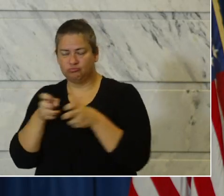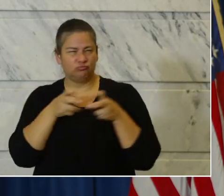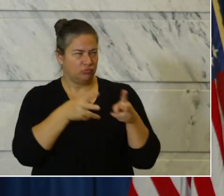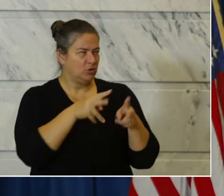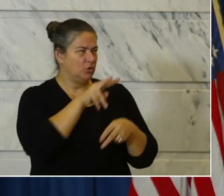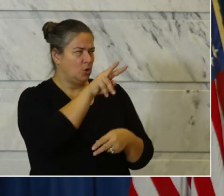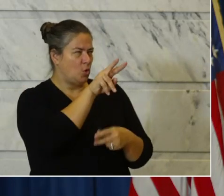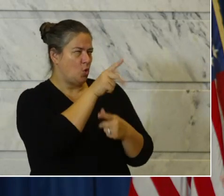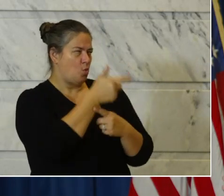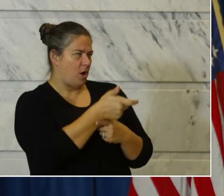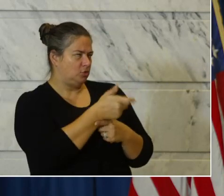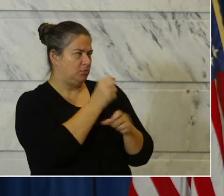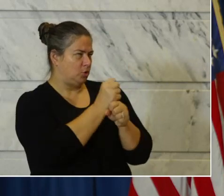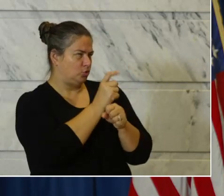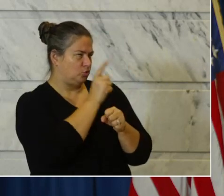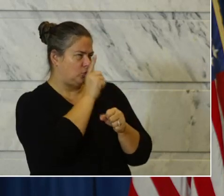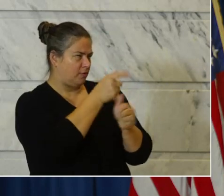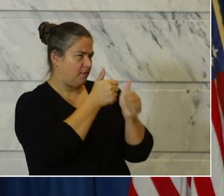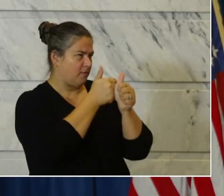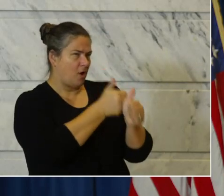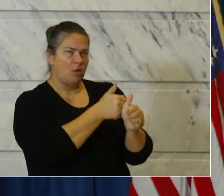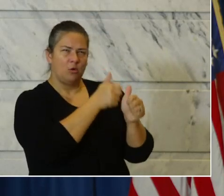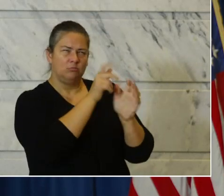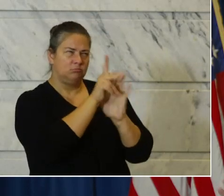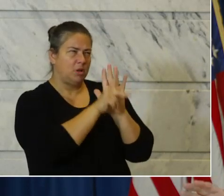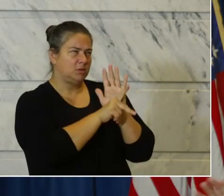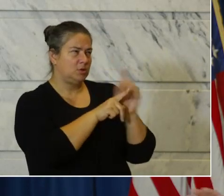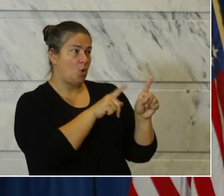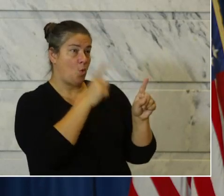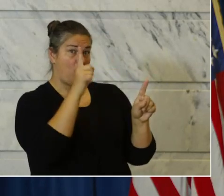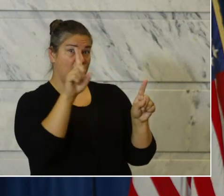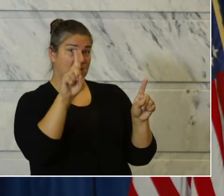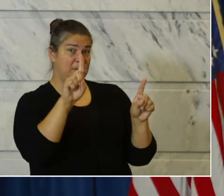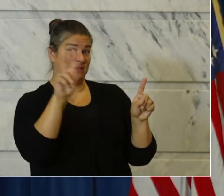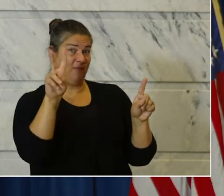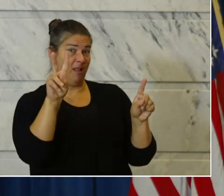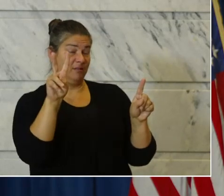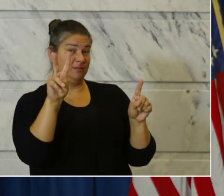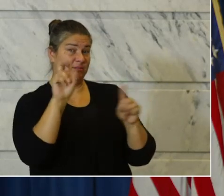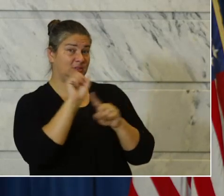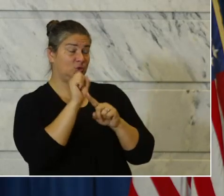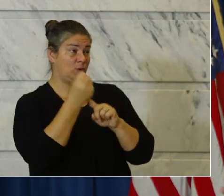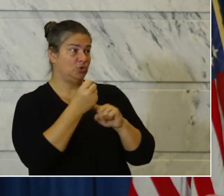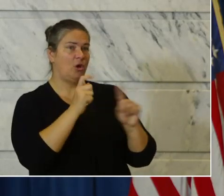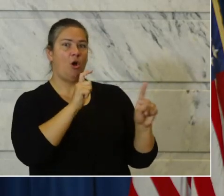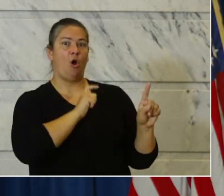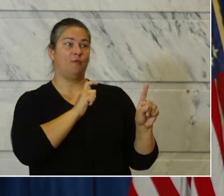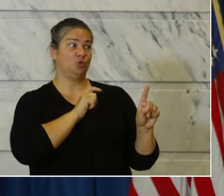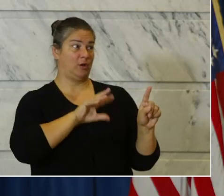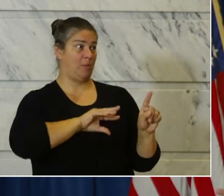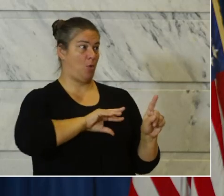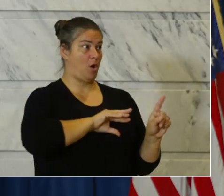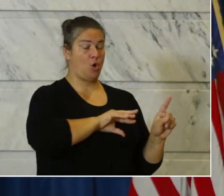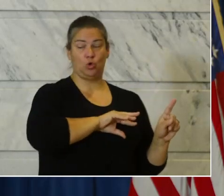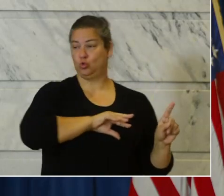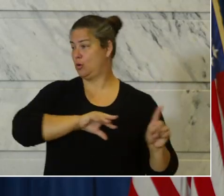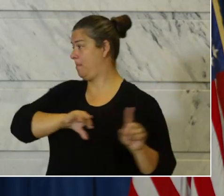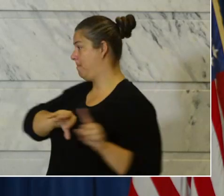violence situation where one of the officers turned their back. Now, that wasn't anything between